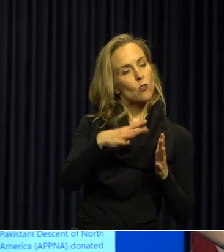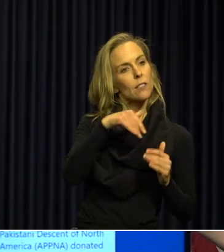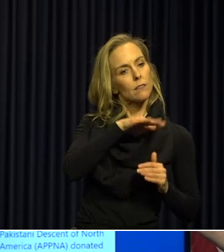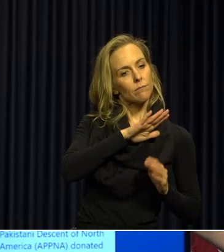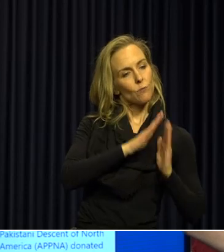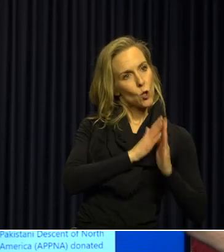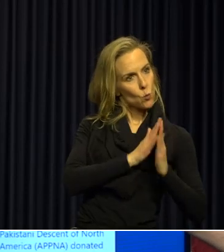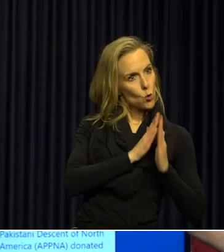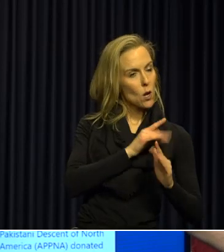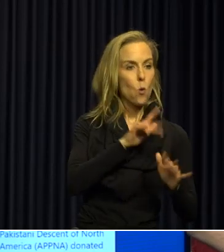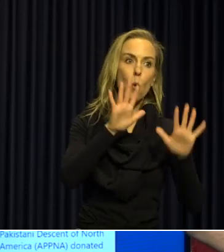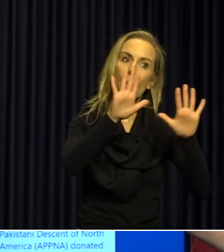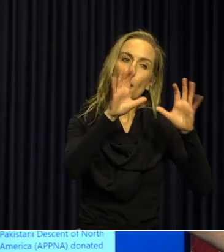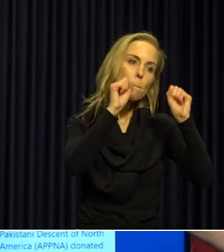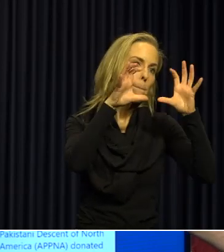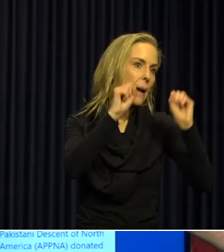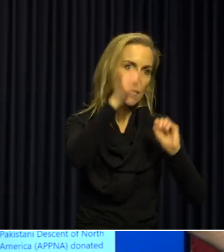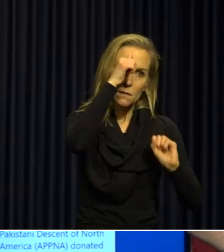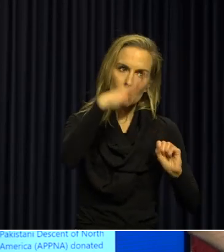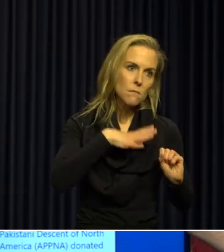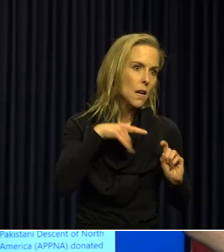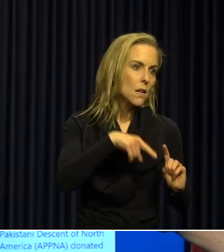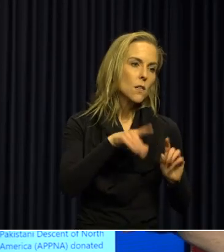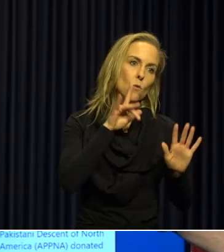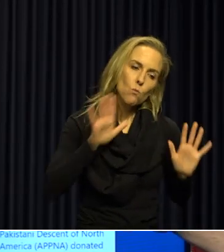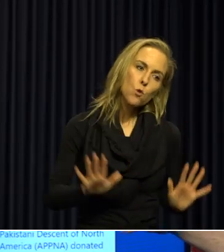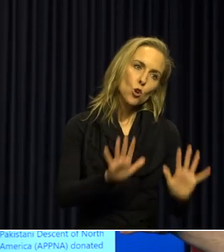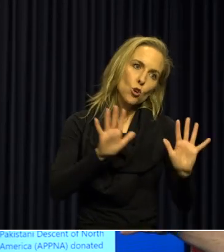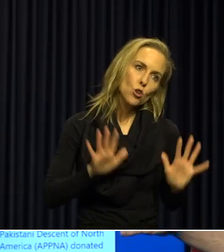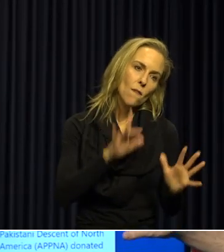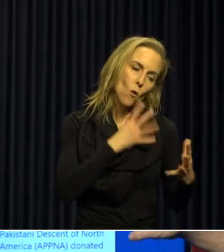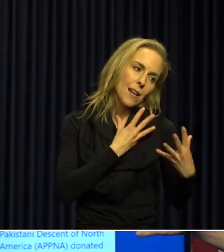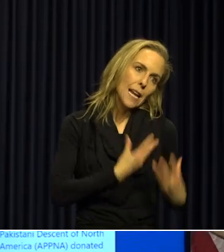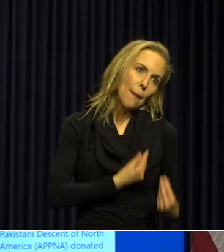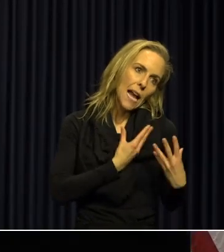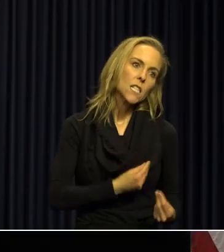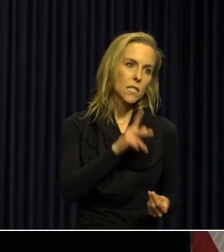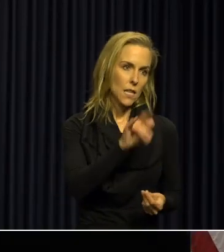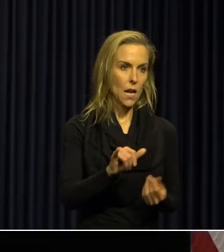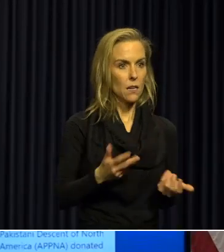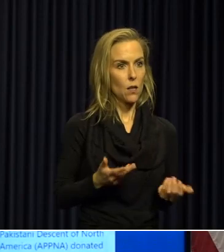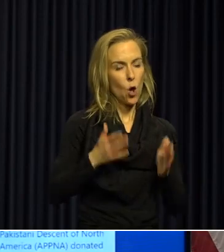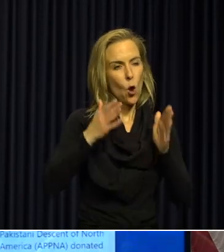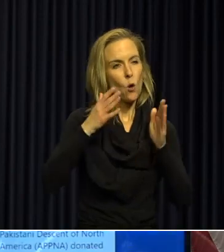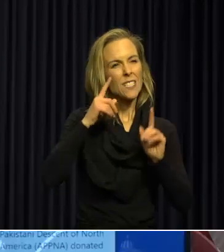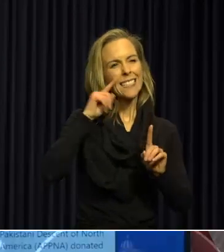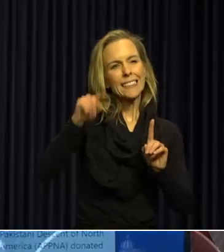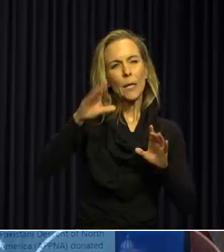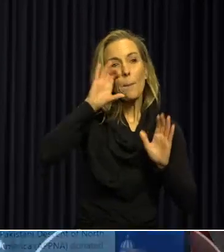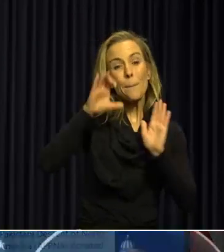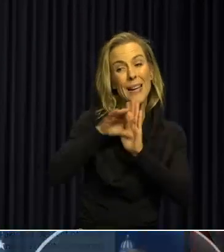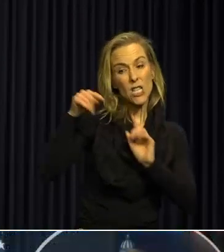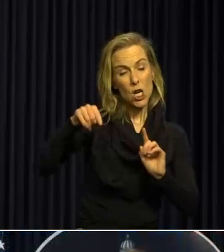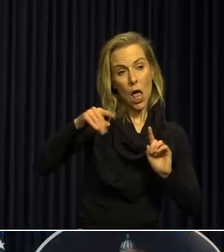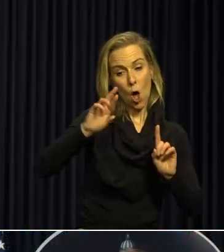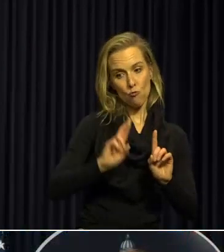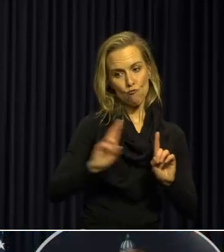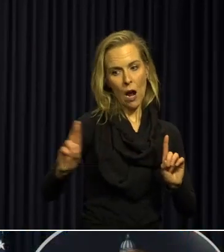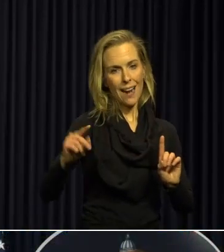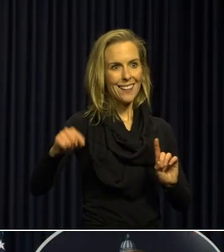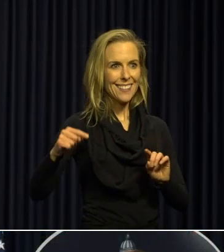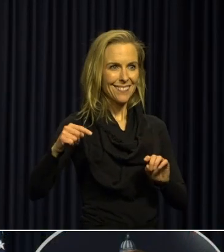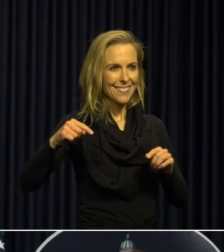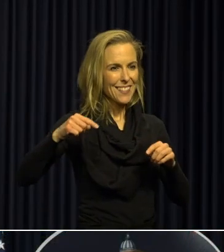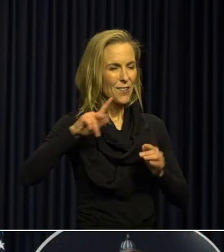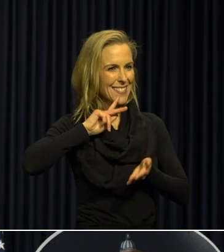He's an amazing guy. He's pushing for compassionate Kentucky. The person on your right is our